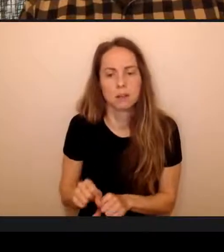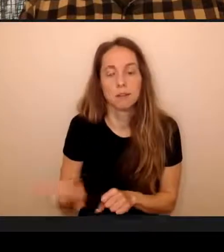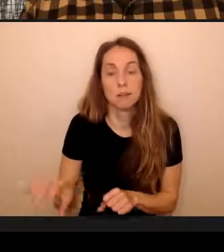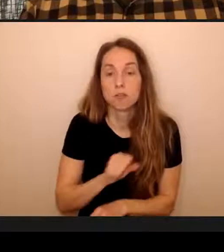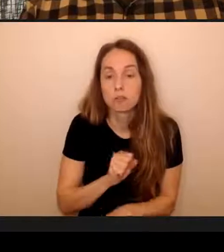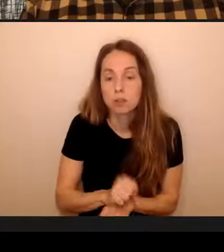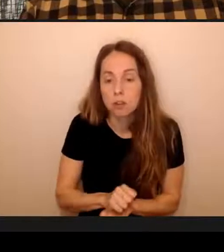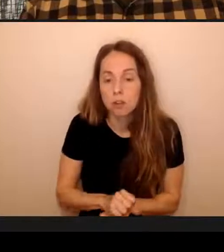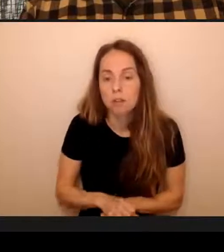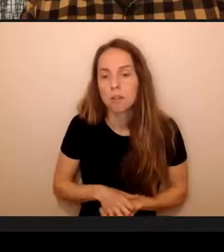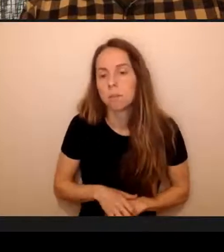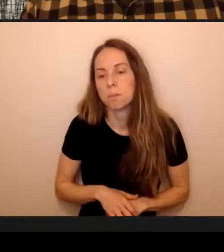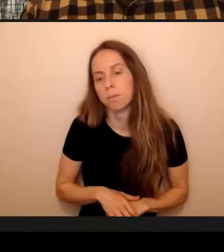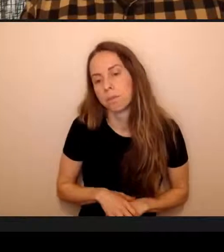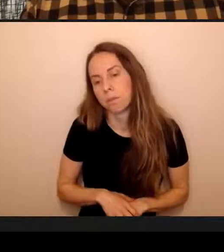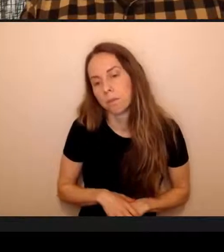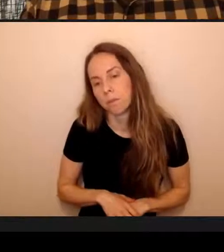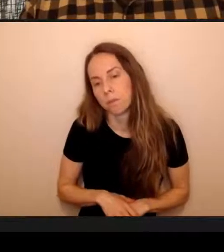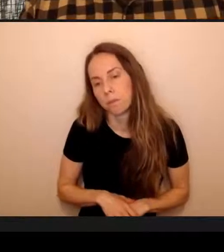be